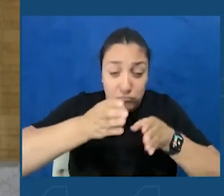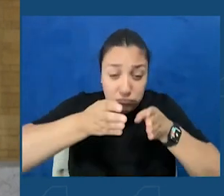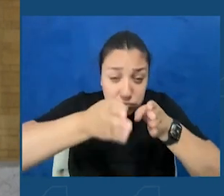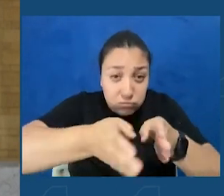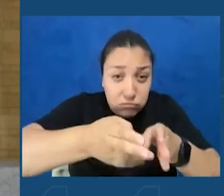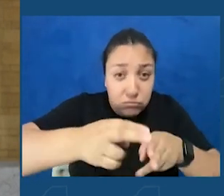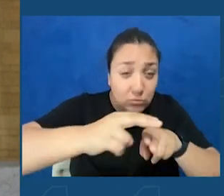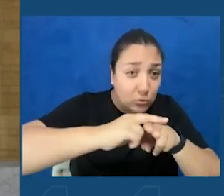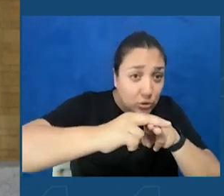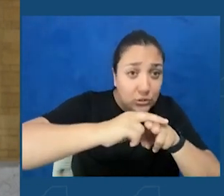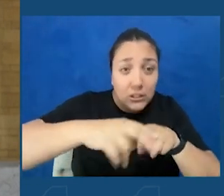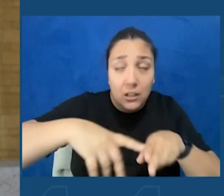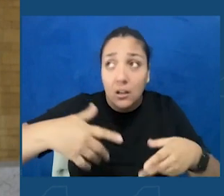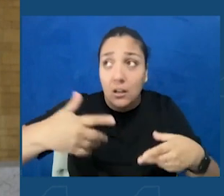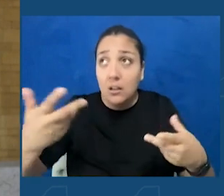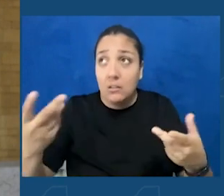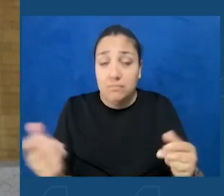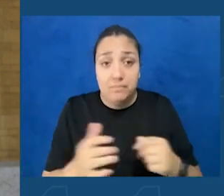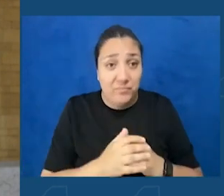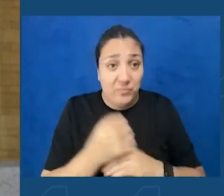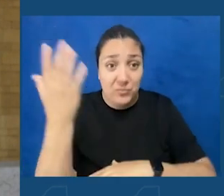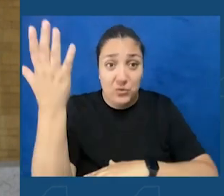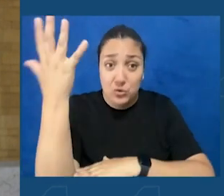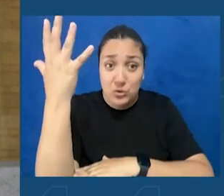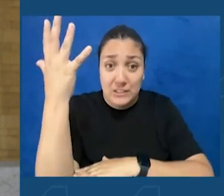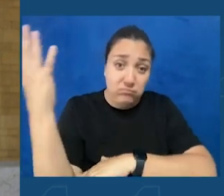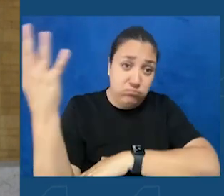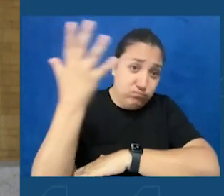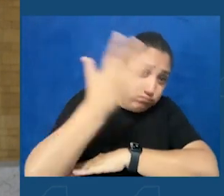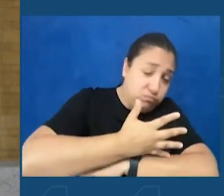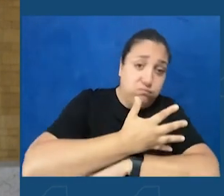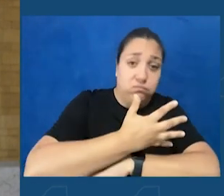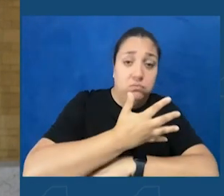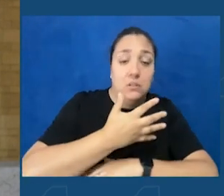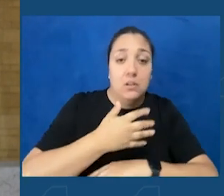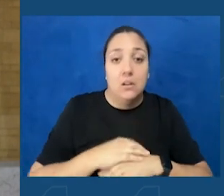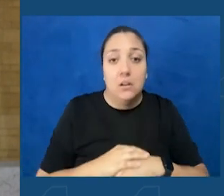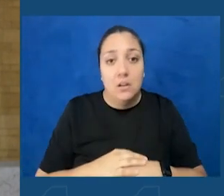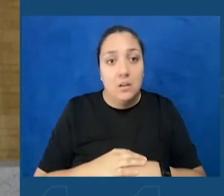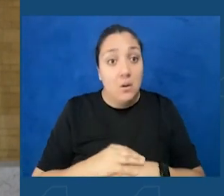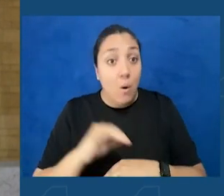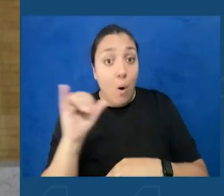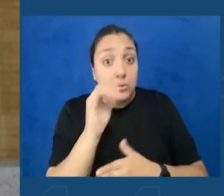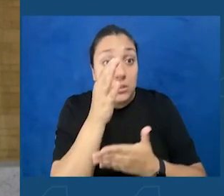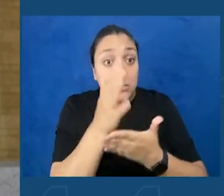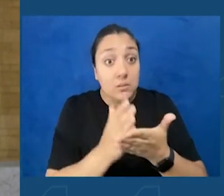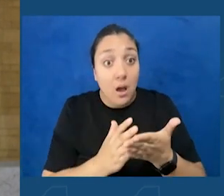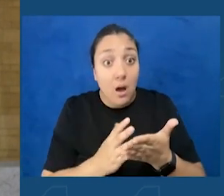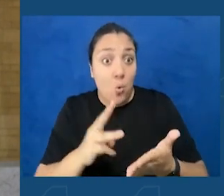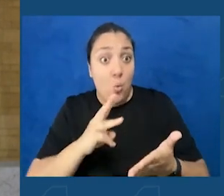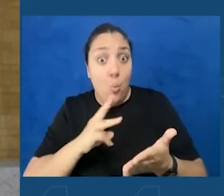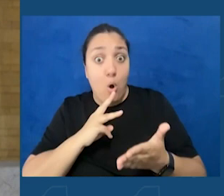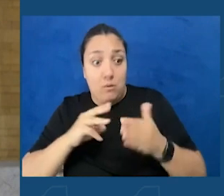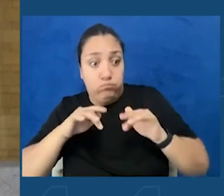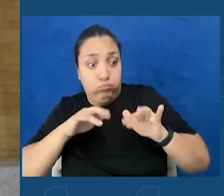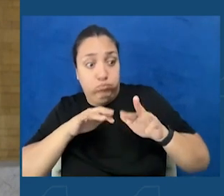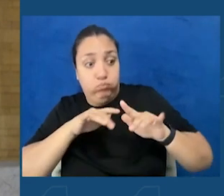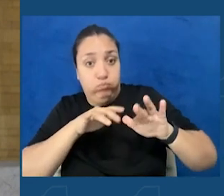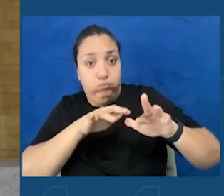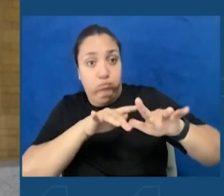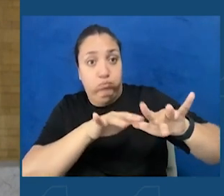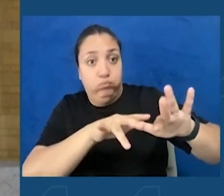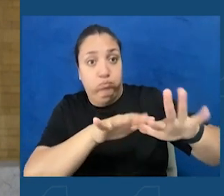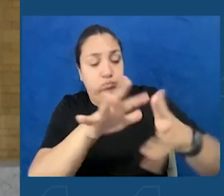track, and probably highest impact, there were washouts. Remember, these tracks are adjacent to the Hudson River, and they're down